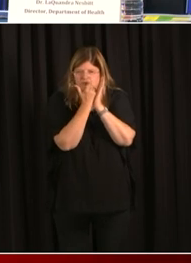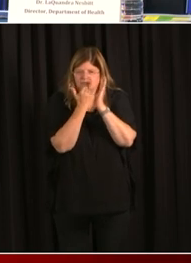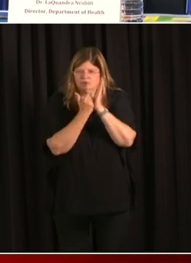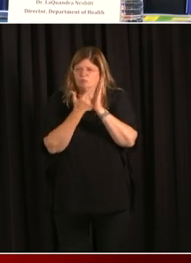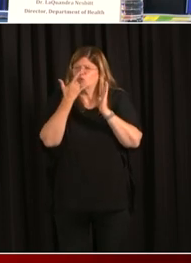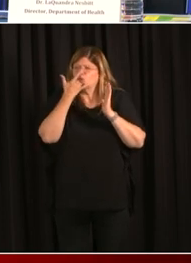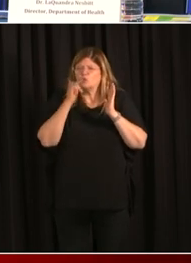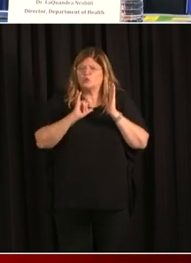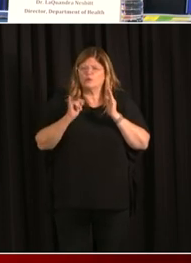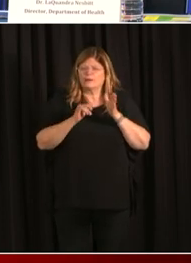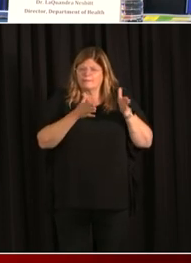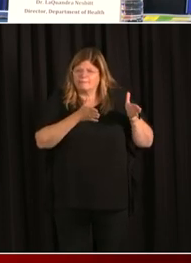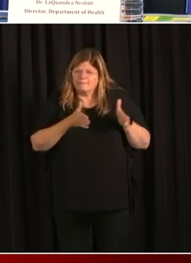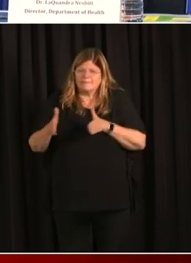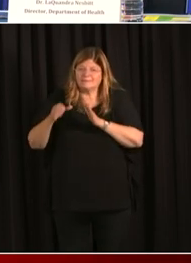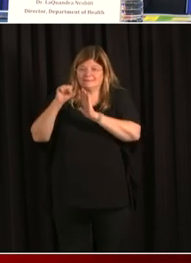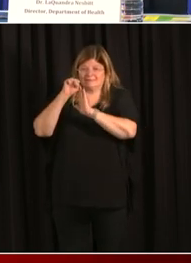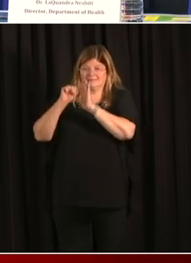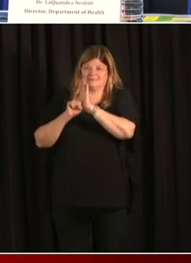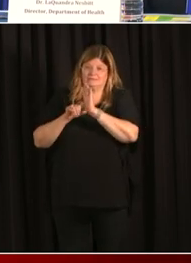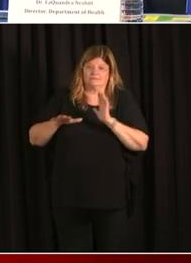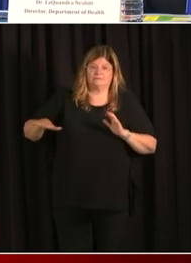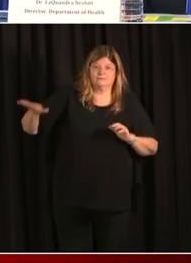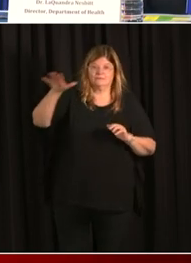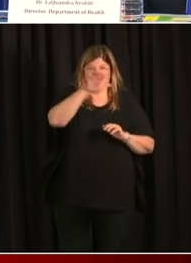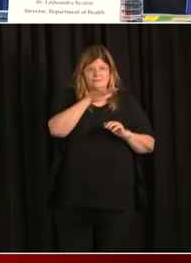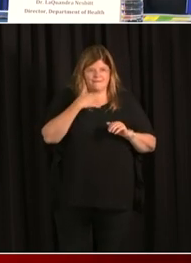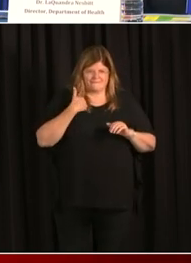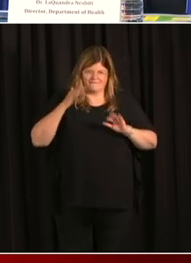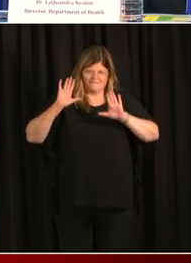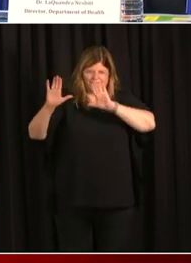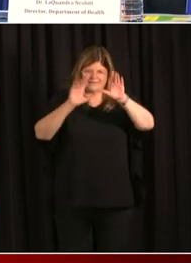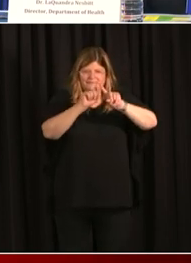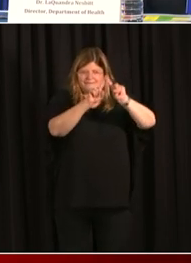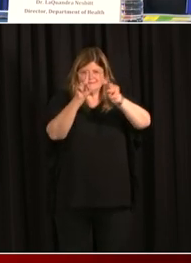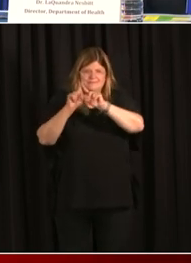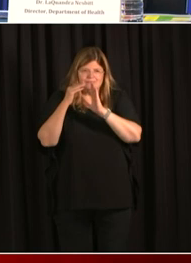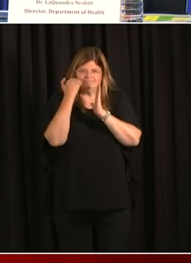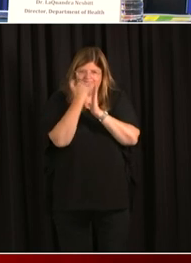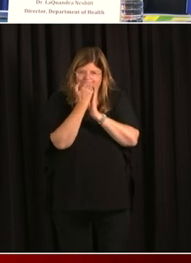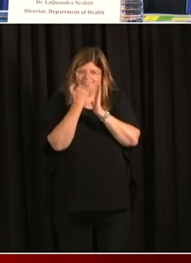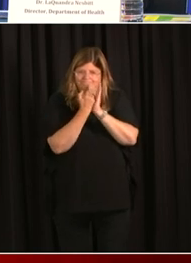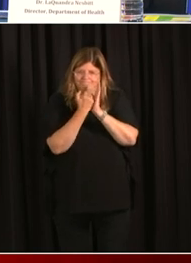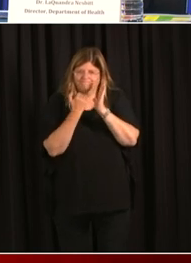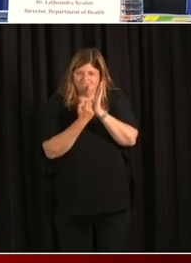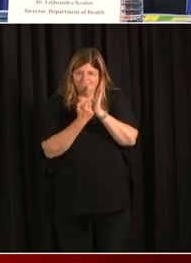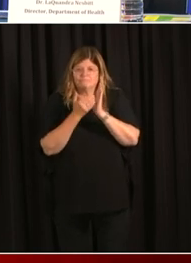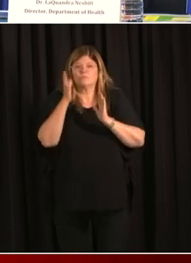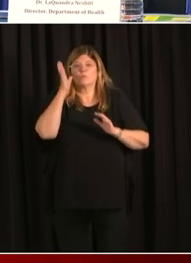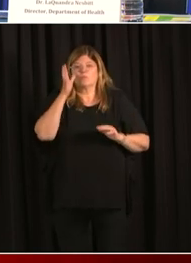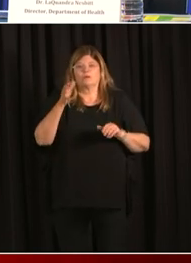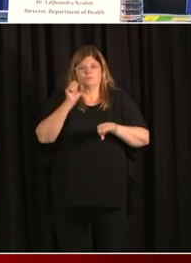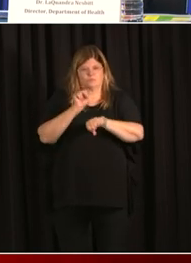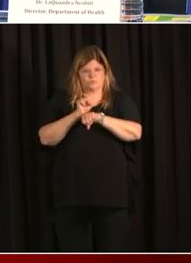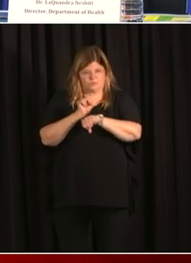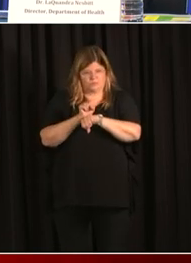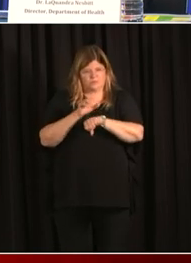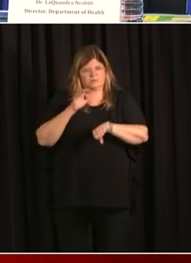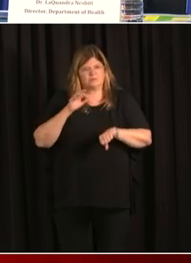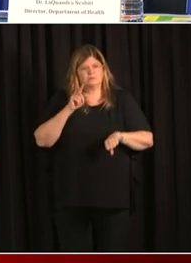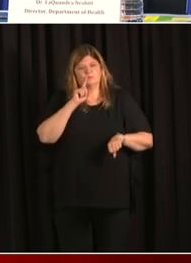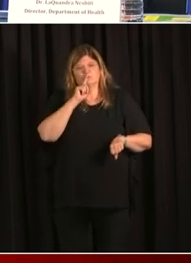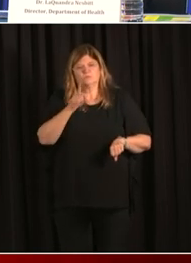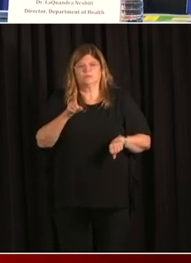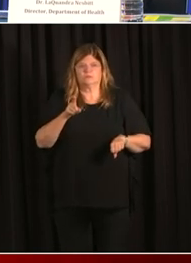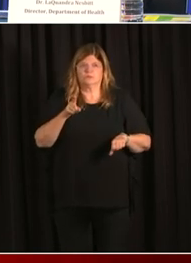like on the state level. To that end, we will be working very aggressively with